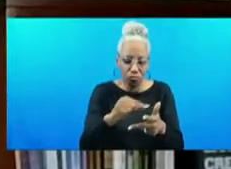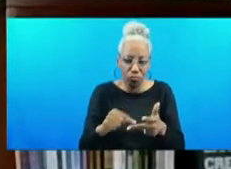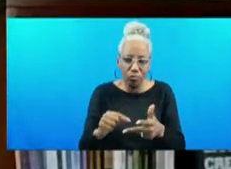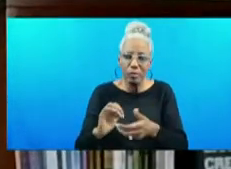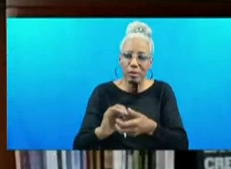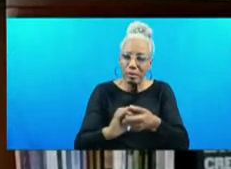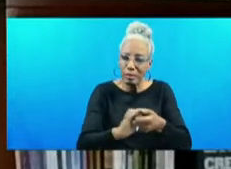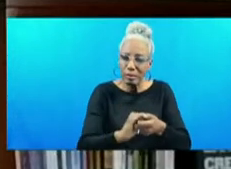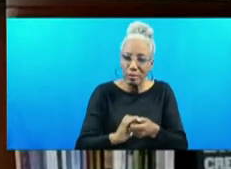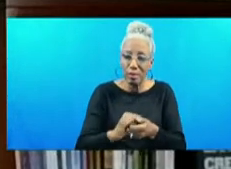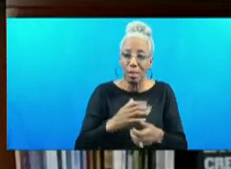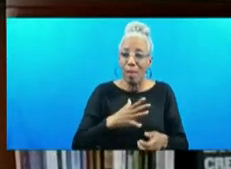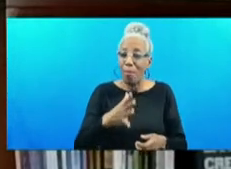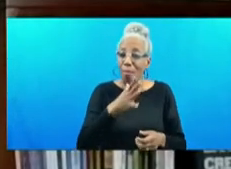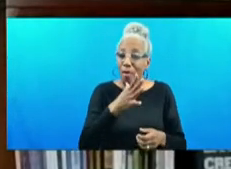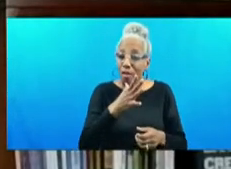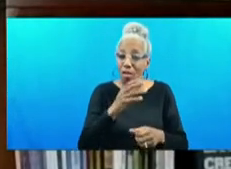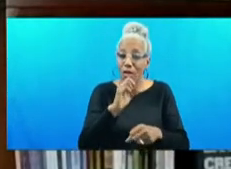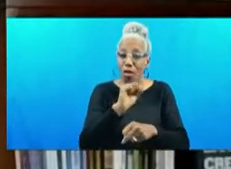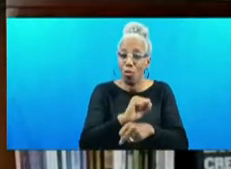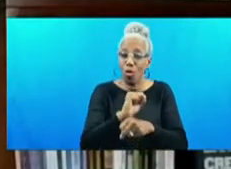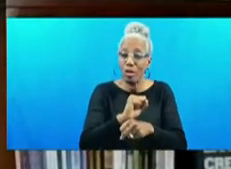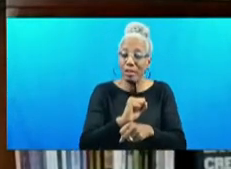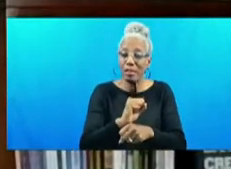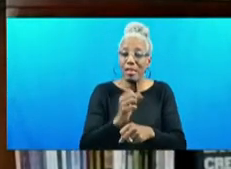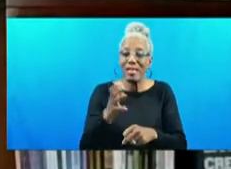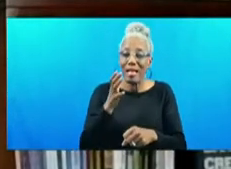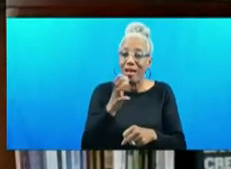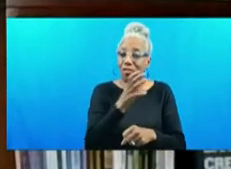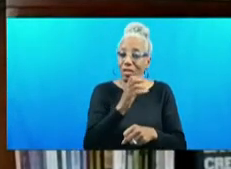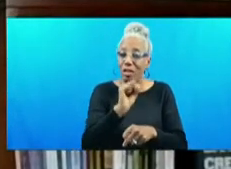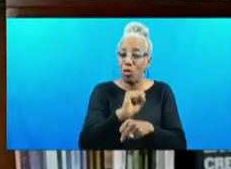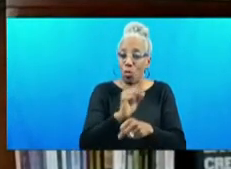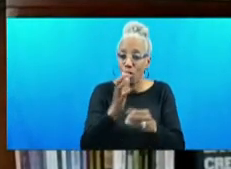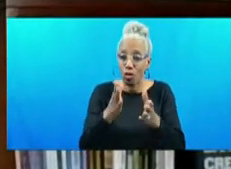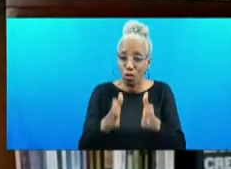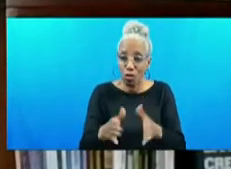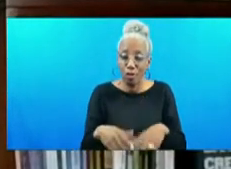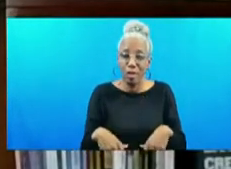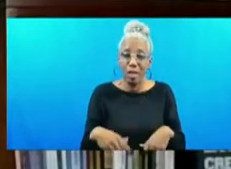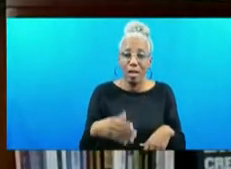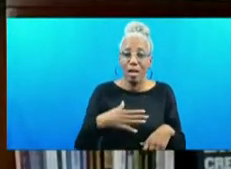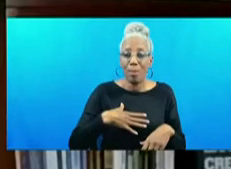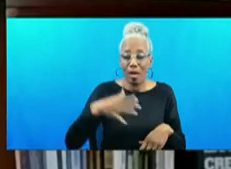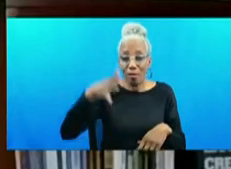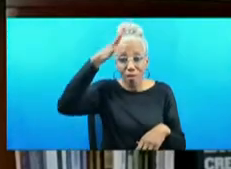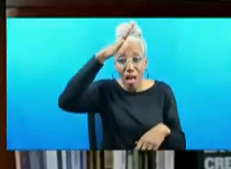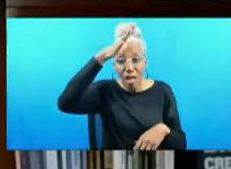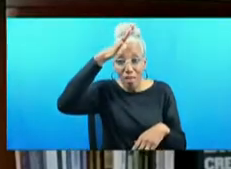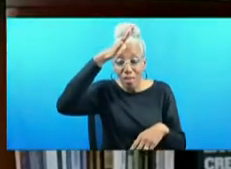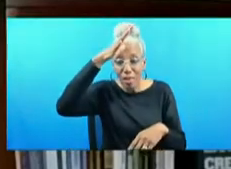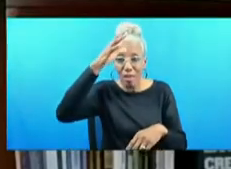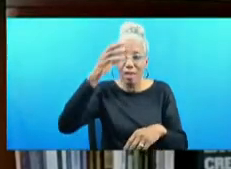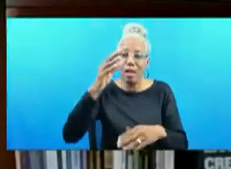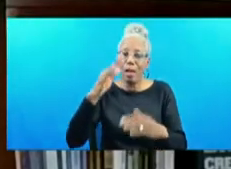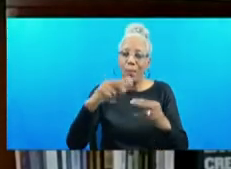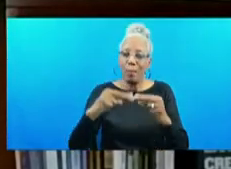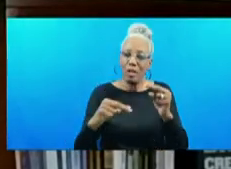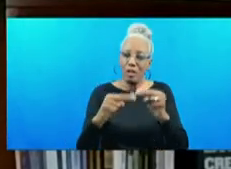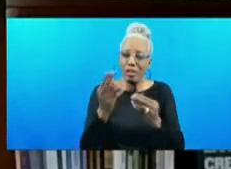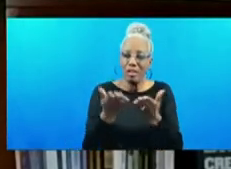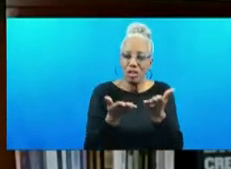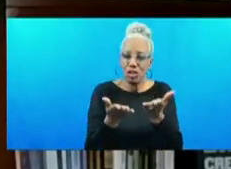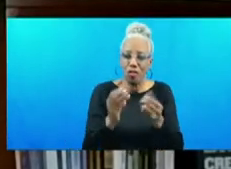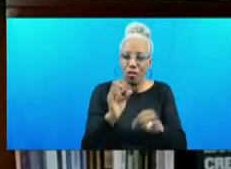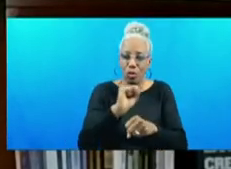in the public school system, and my father was a building services worker, and they emphasized the importance of my sisters and